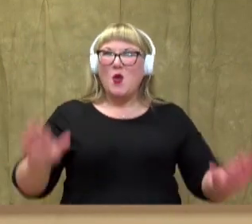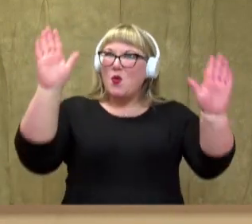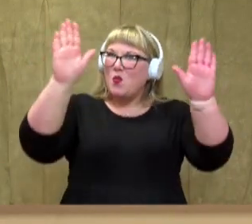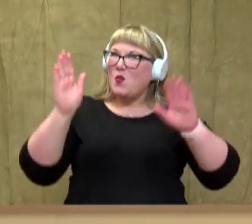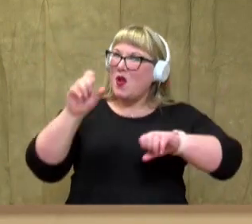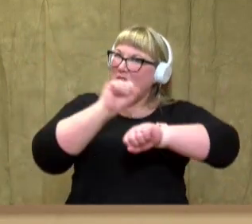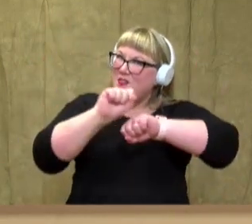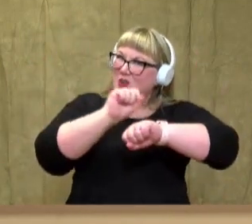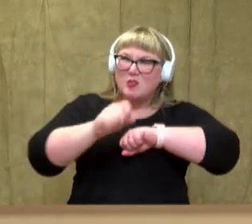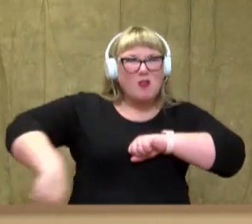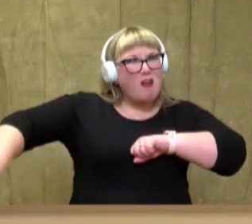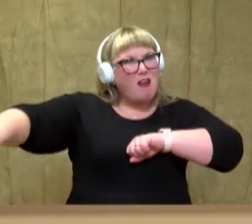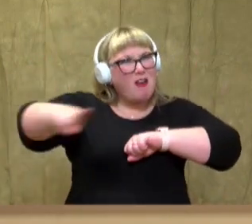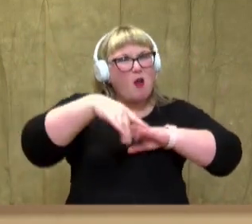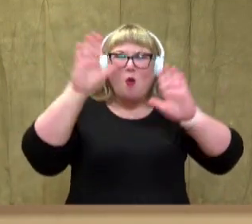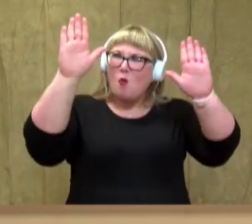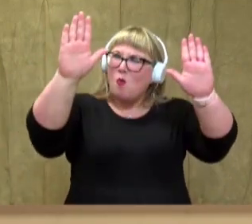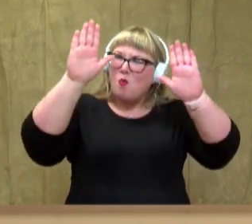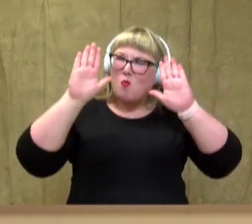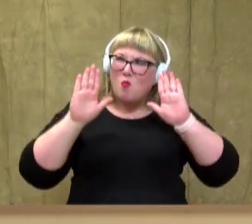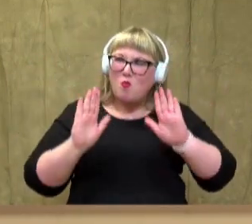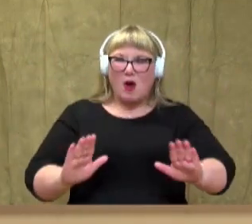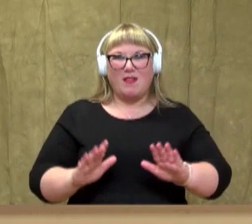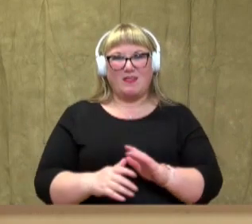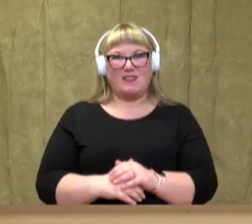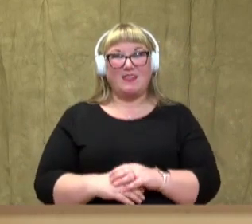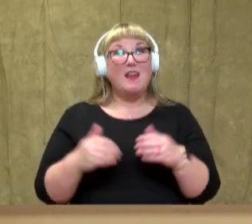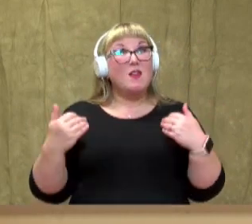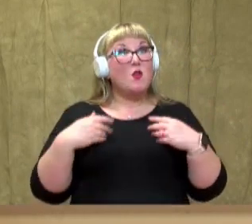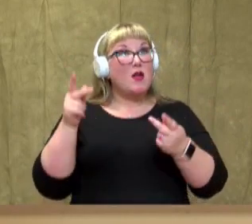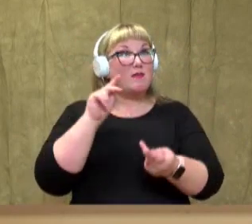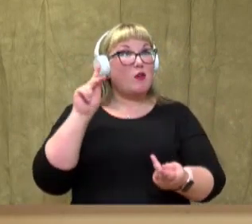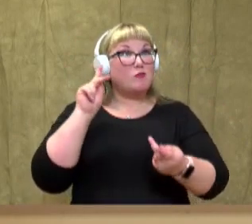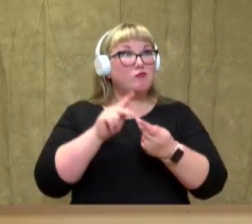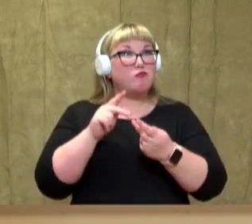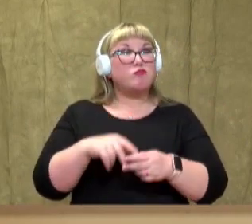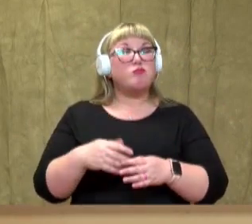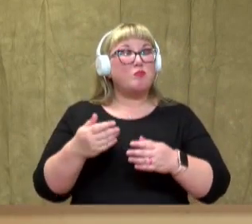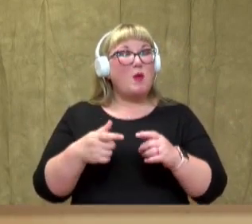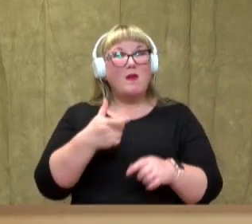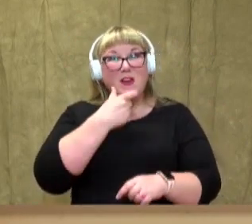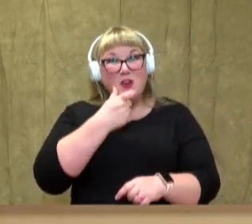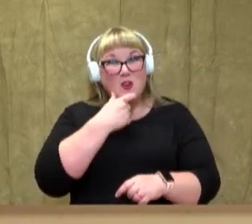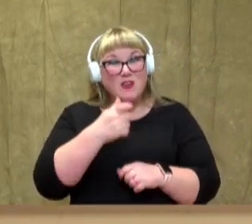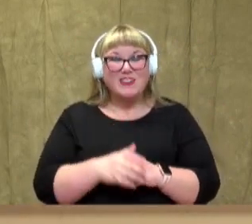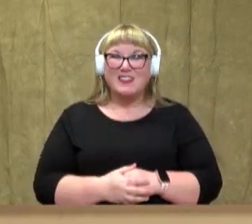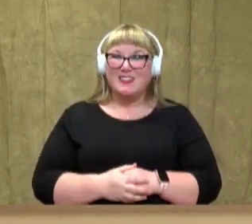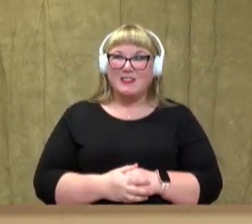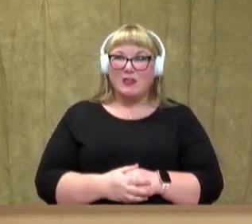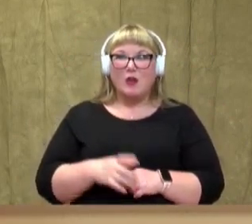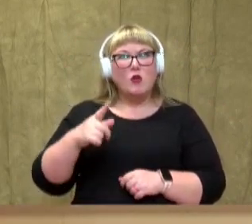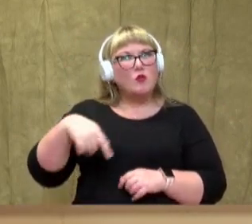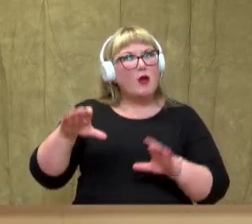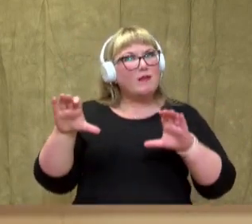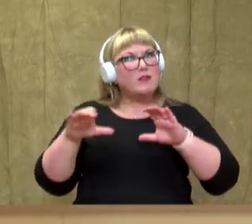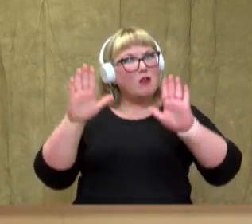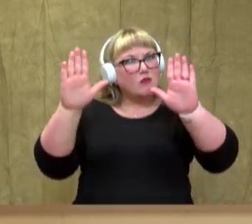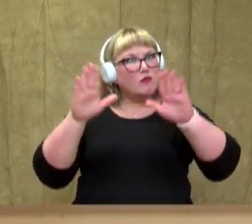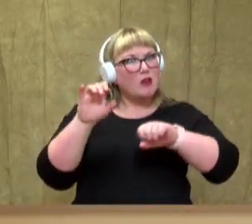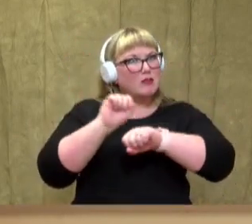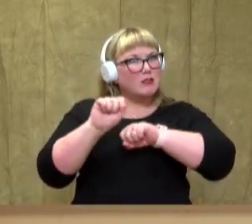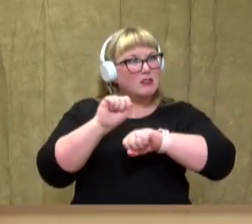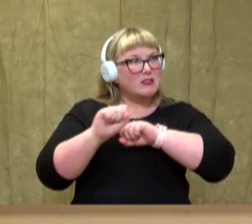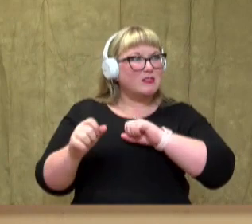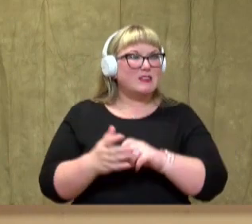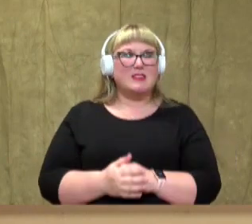job, everyone. Wonderful. And there we have our perfect batch. Friends, you all have done a wonderful job with